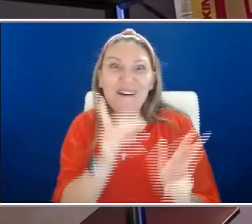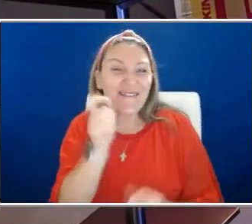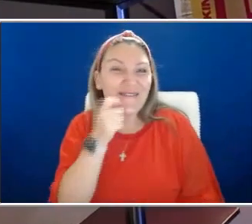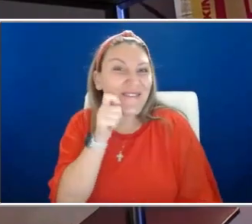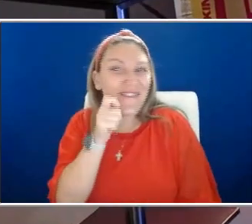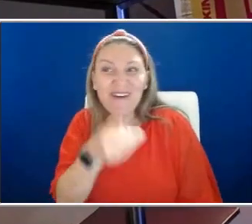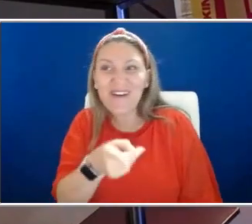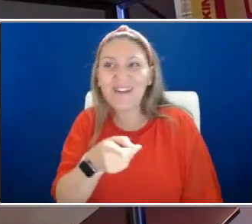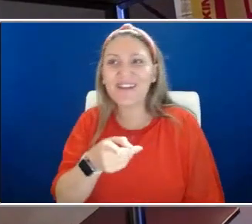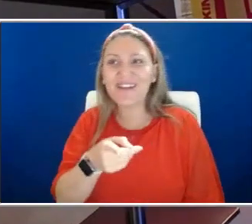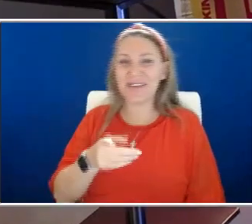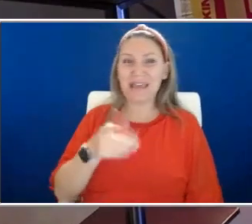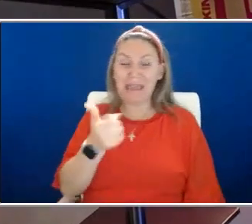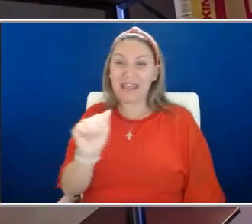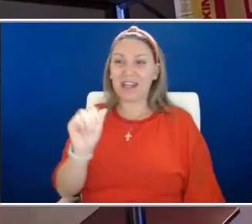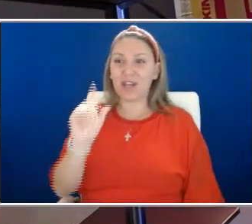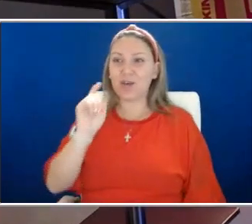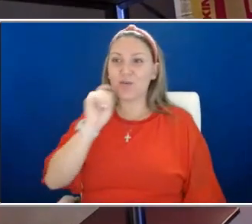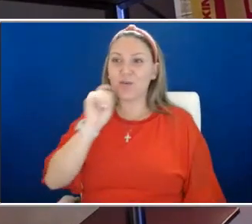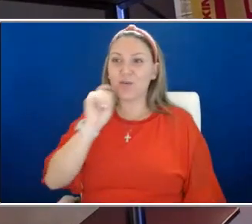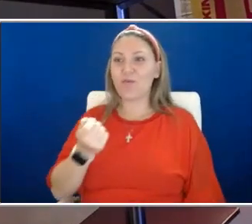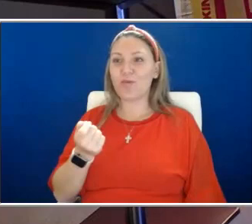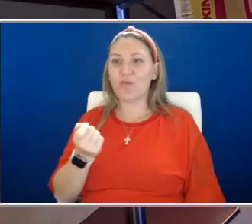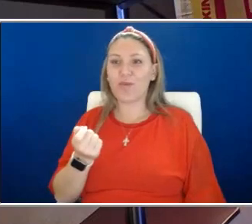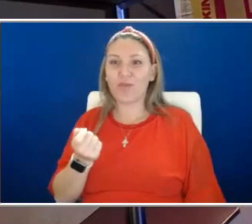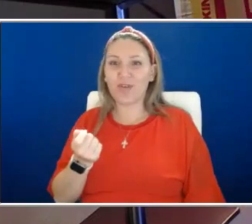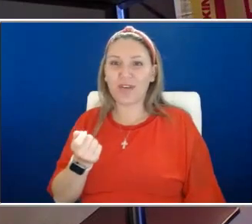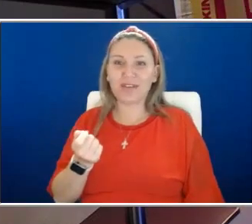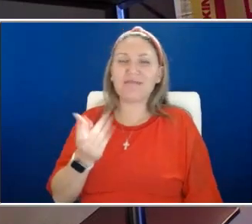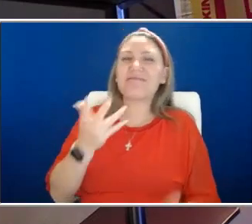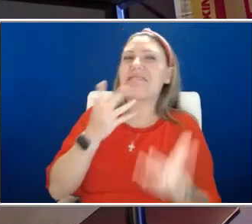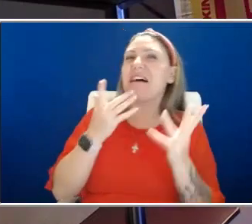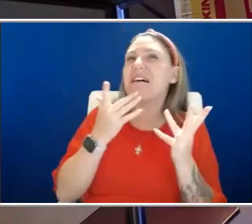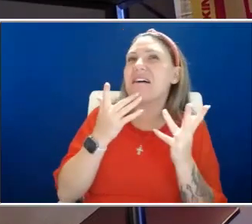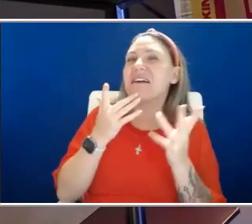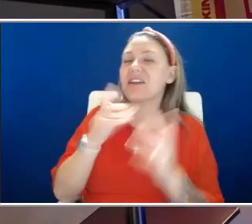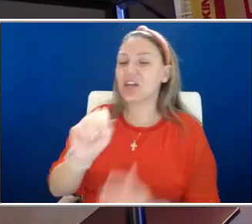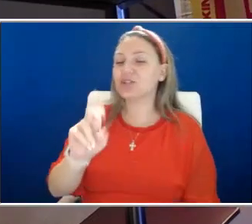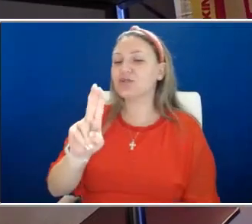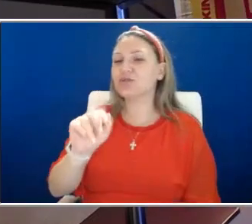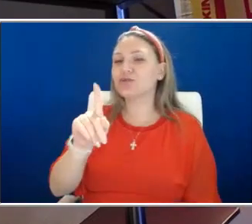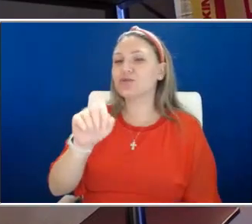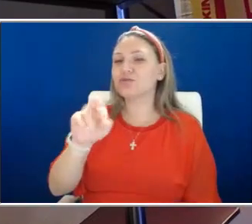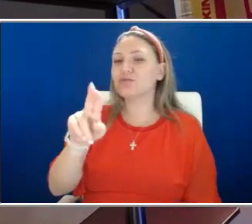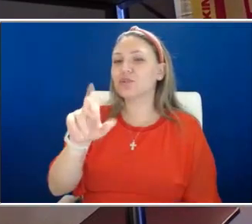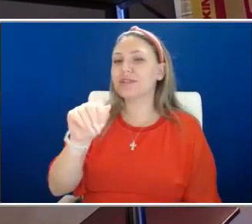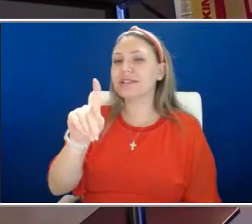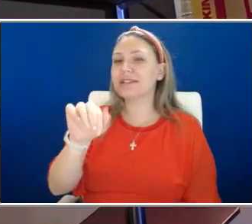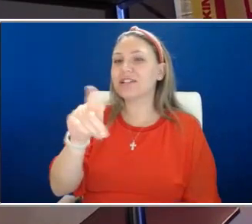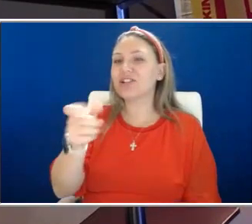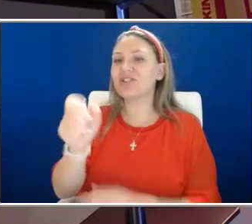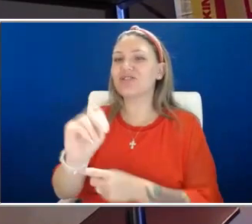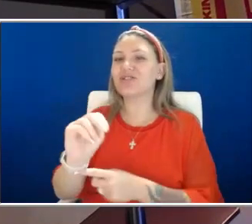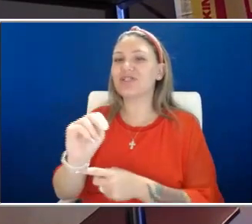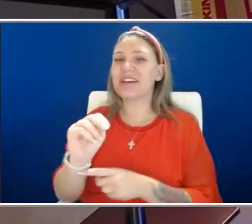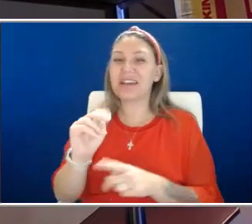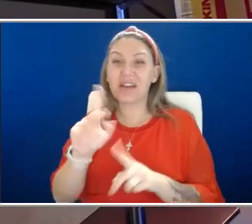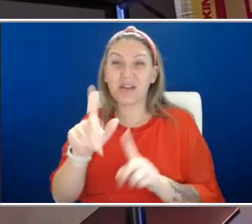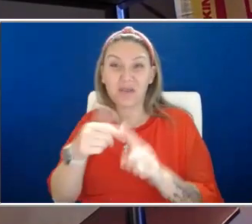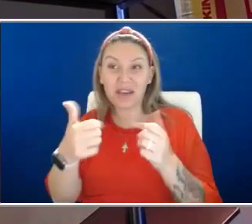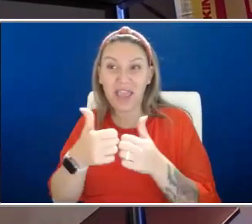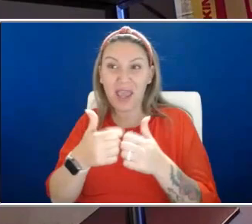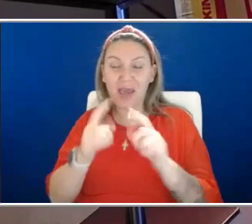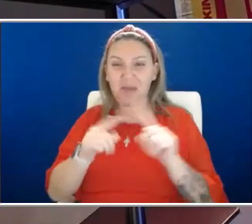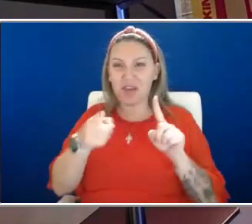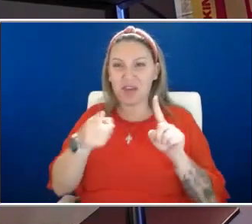cool like superstitions when it comes to games? Is there anything, or is that like, we don't really do that? But do you have to wear like the same underwear,